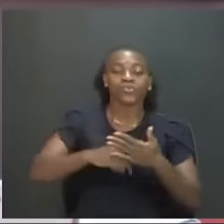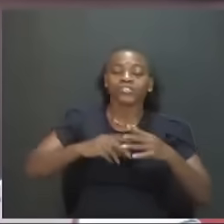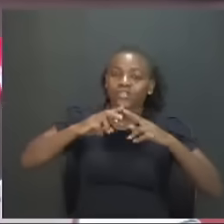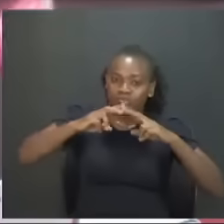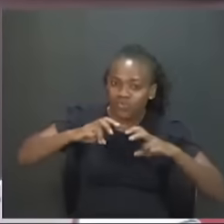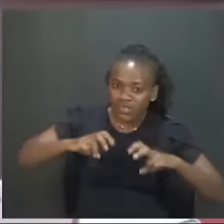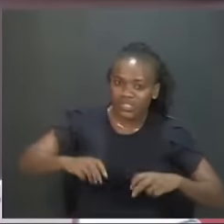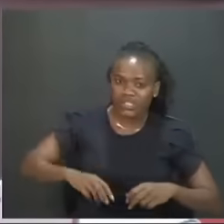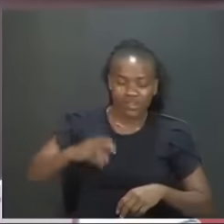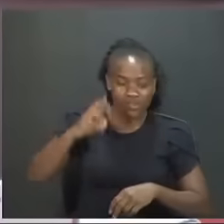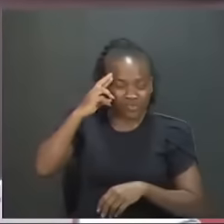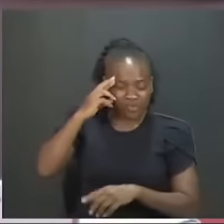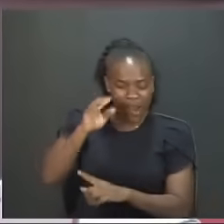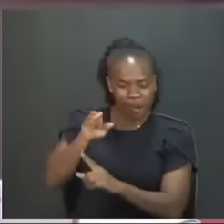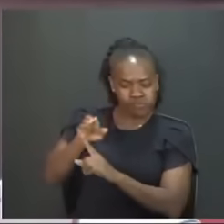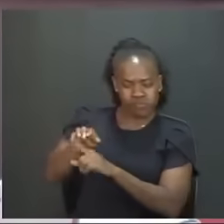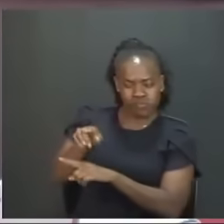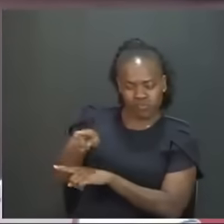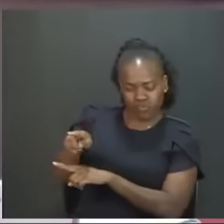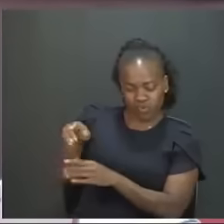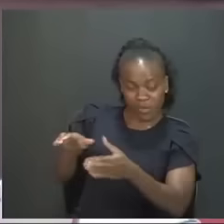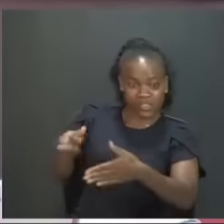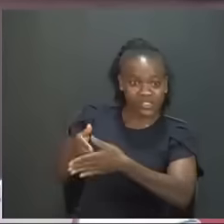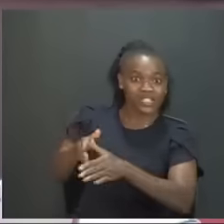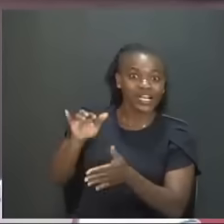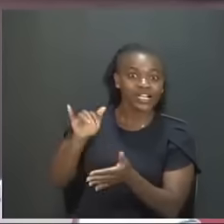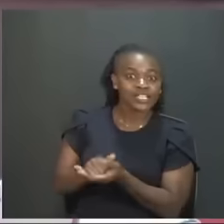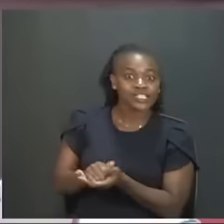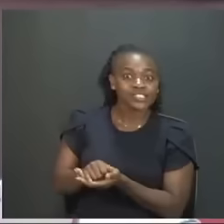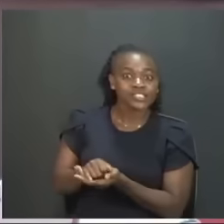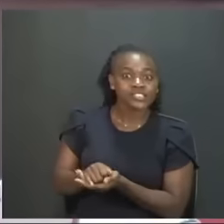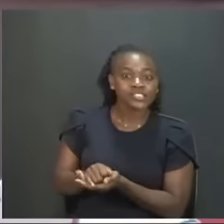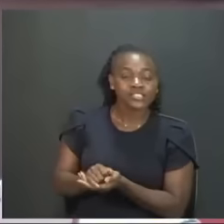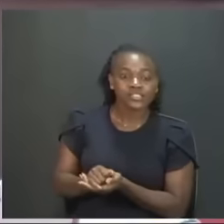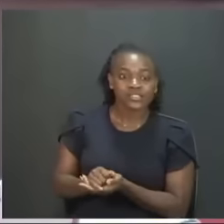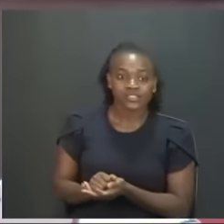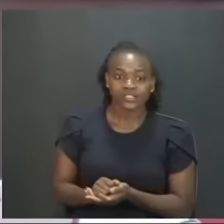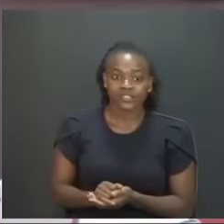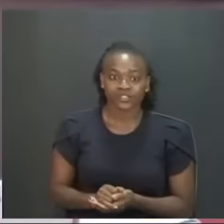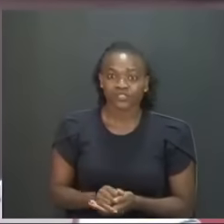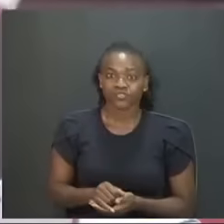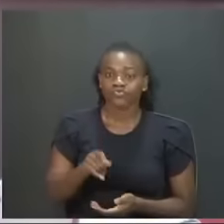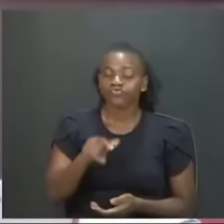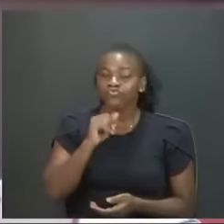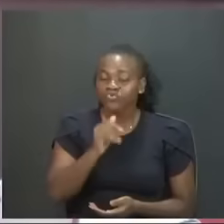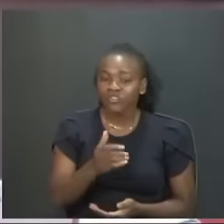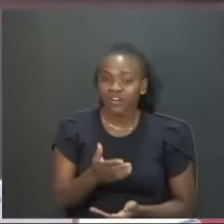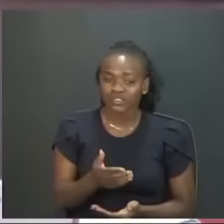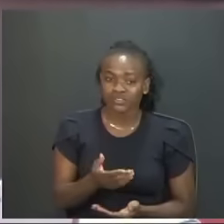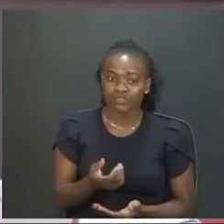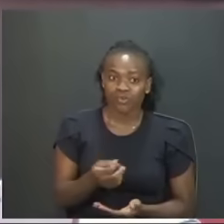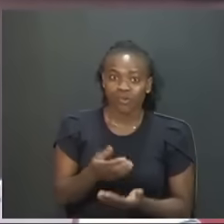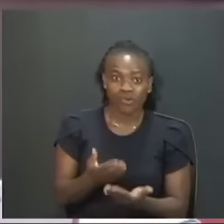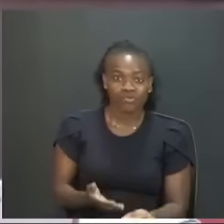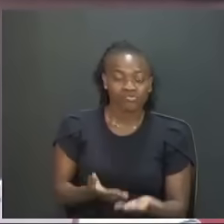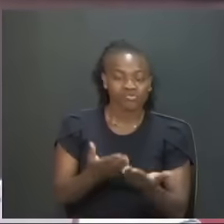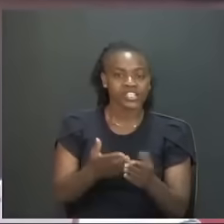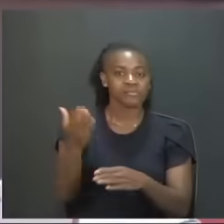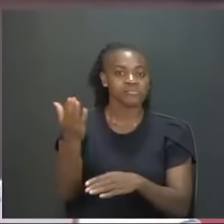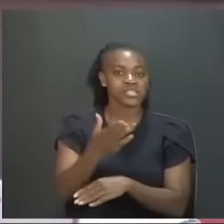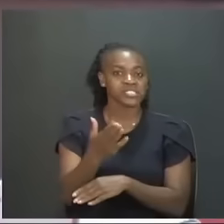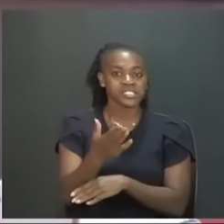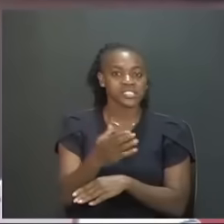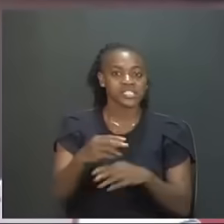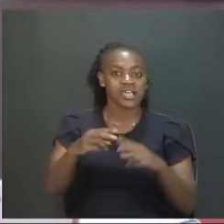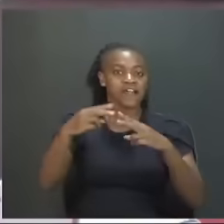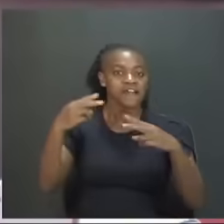is able to remind the majority leader that indeed he didn't make the application lamely.